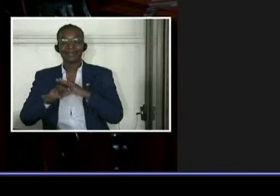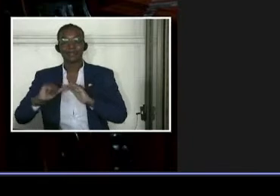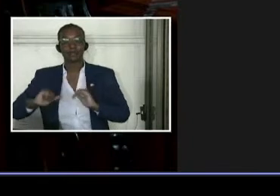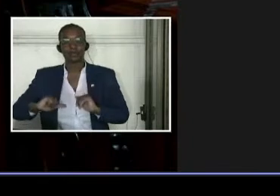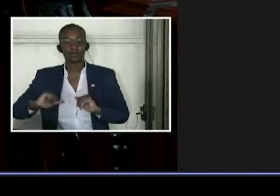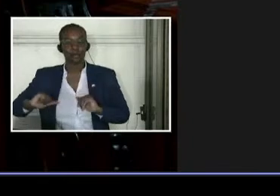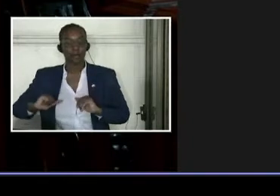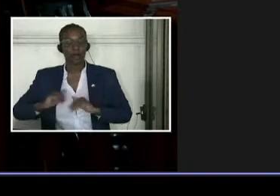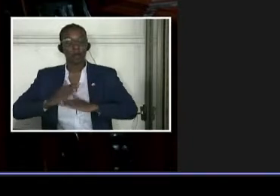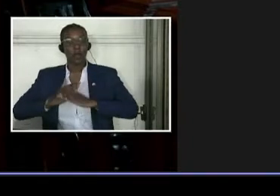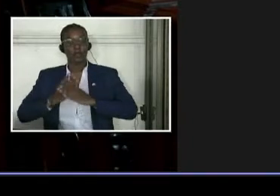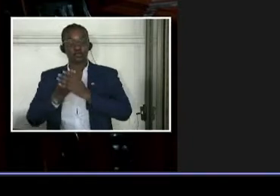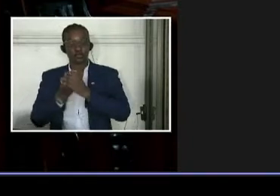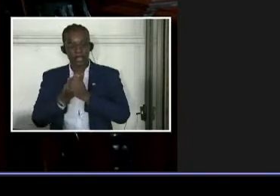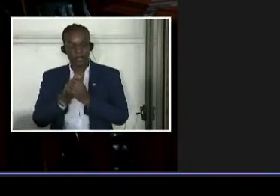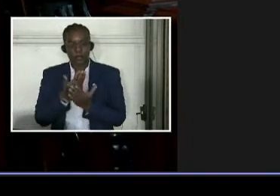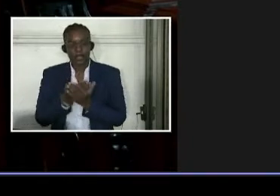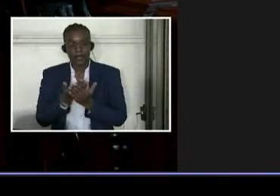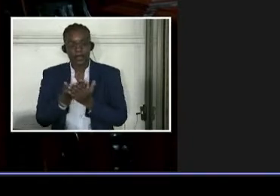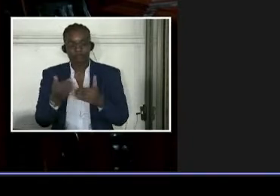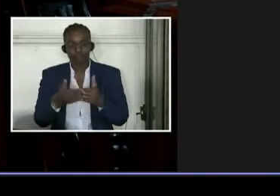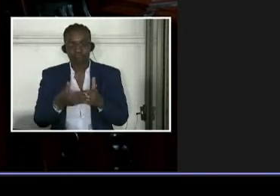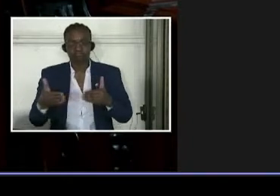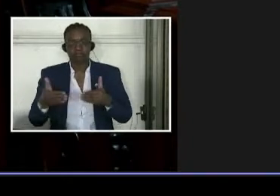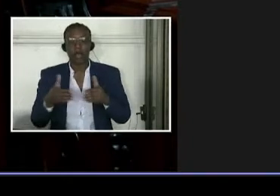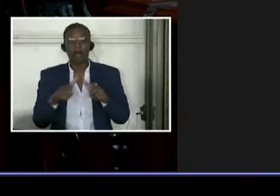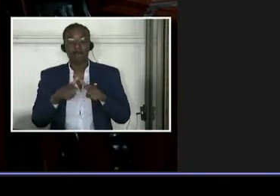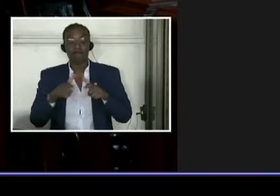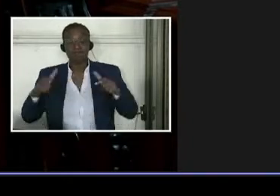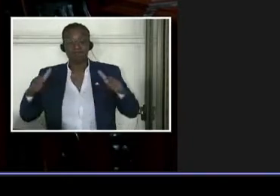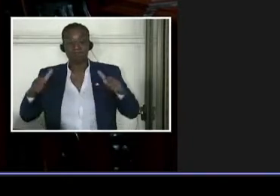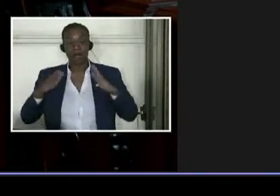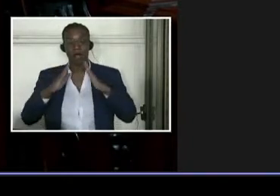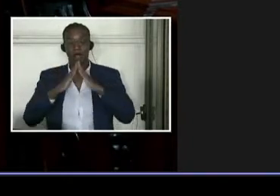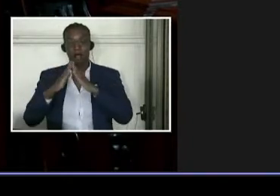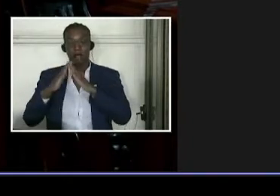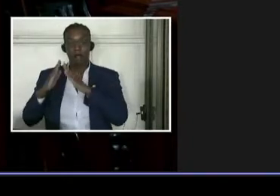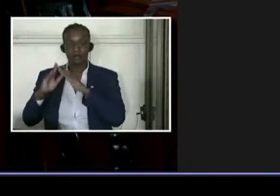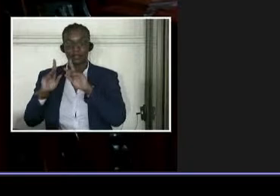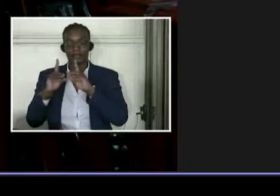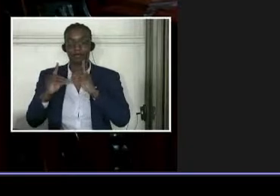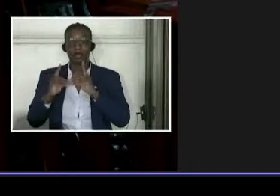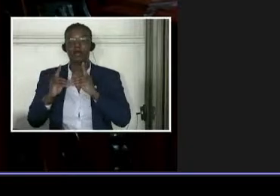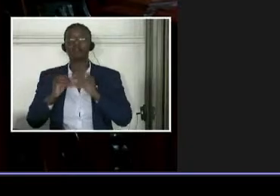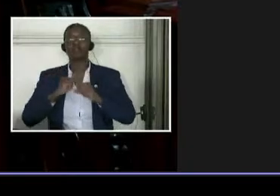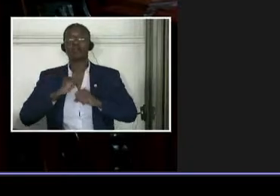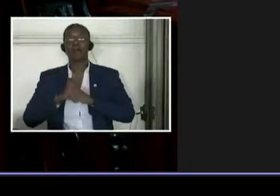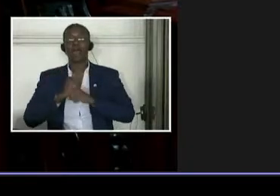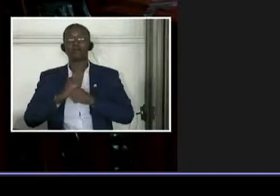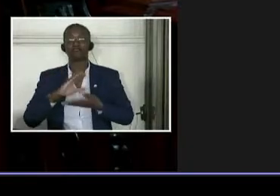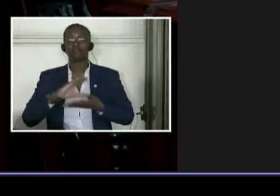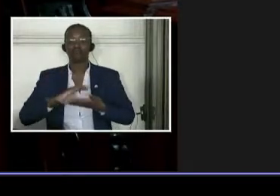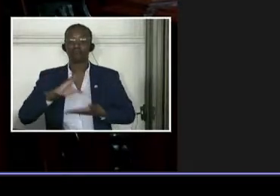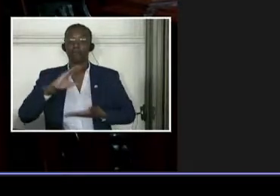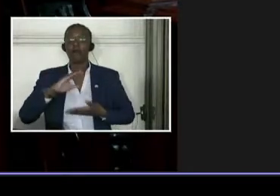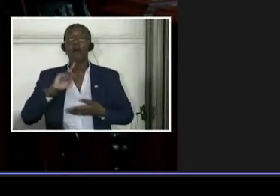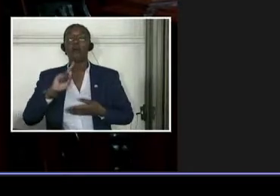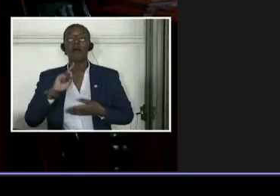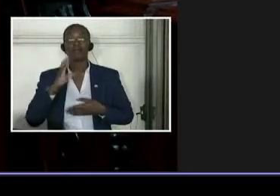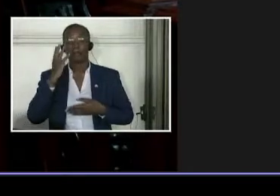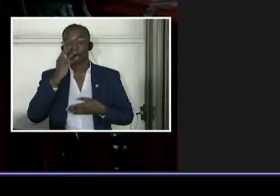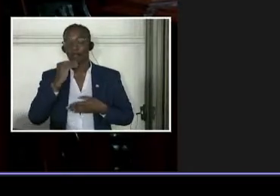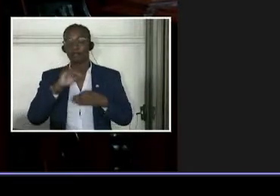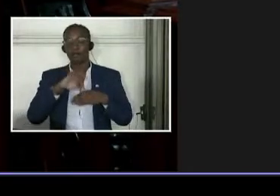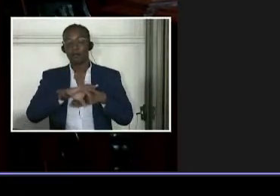so that working together, we can extend the human settlements delivery footprints across our beautiful province. We also appreciate the